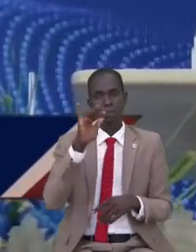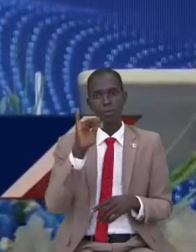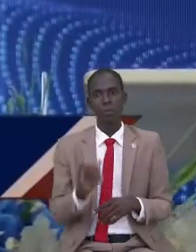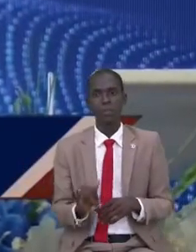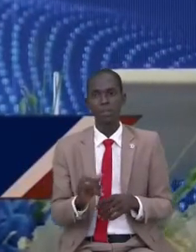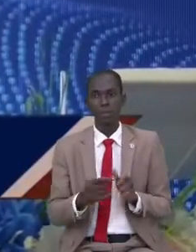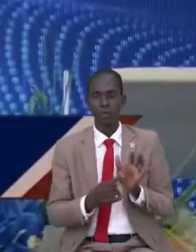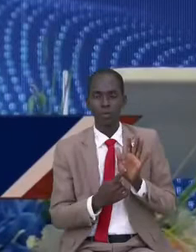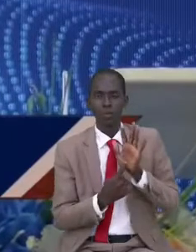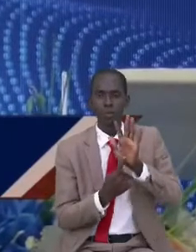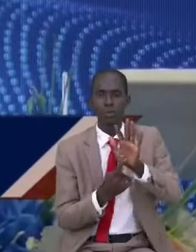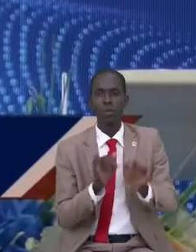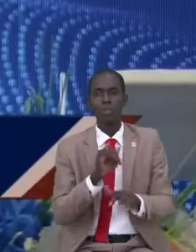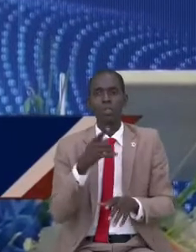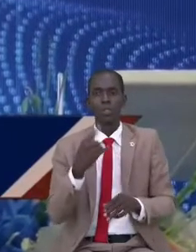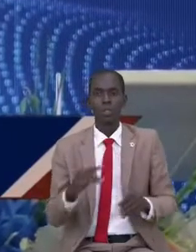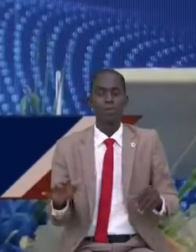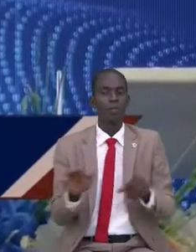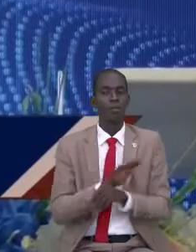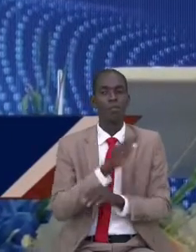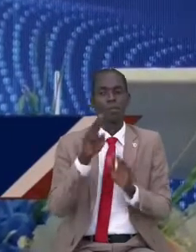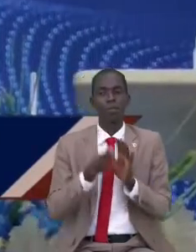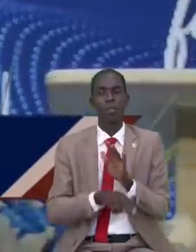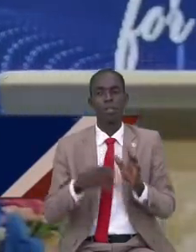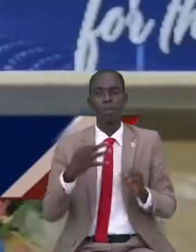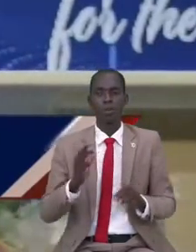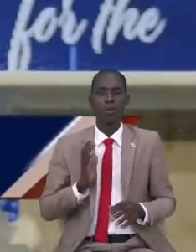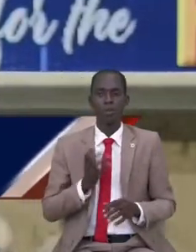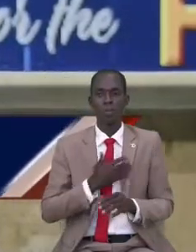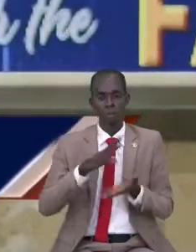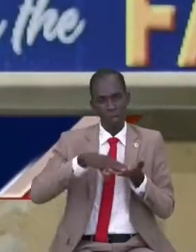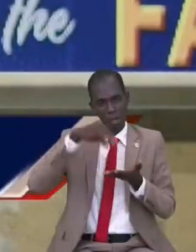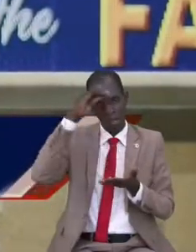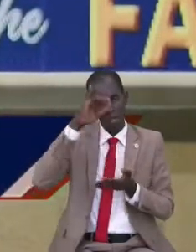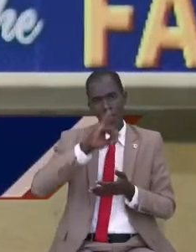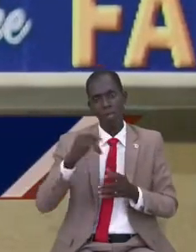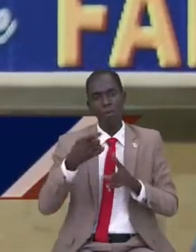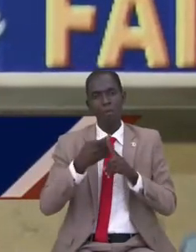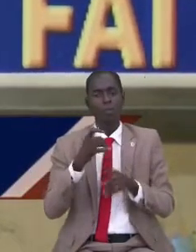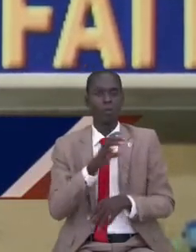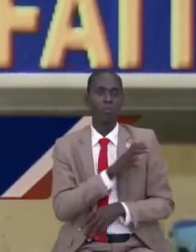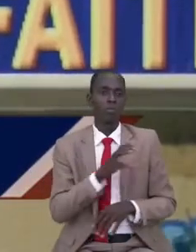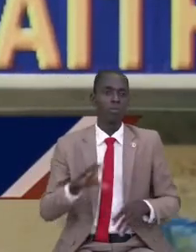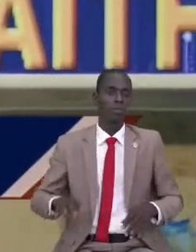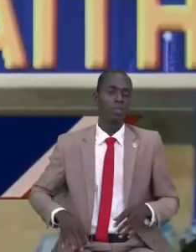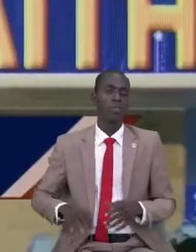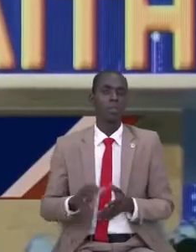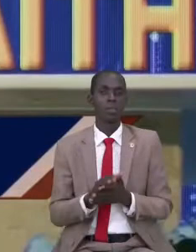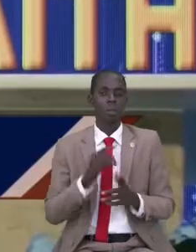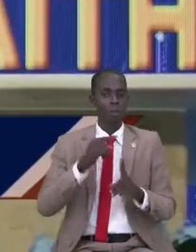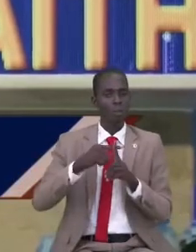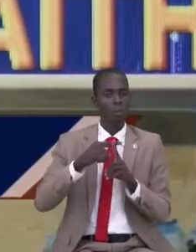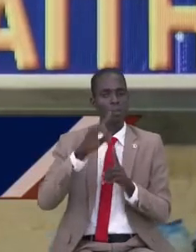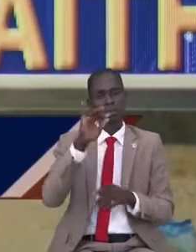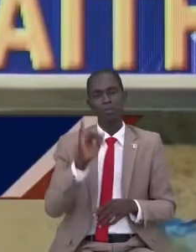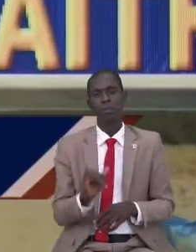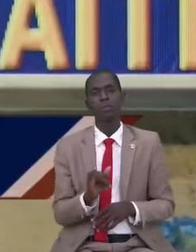reflecting the fullness of our learning from Christ. Christ